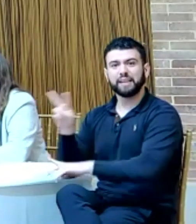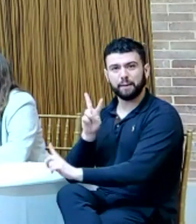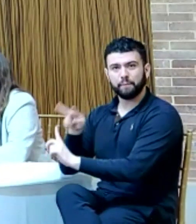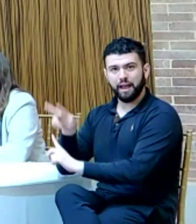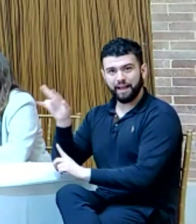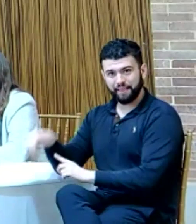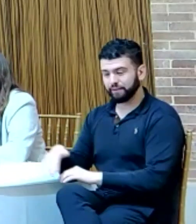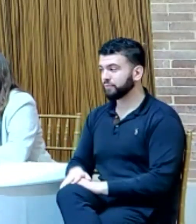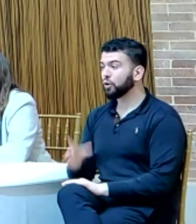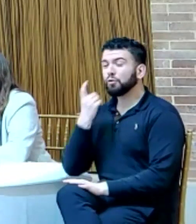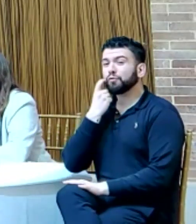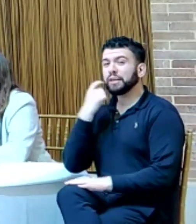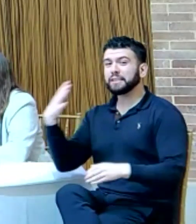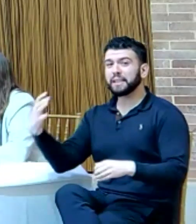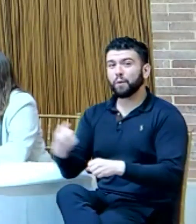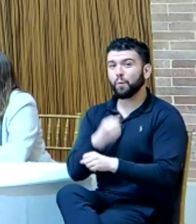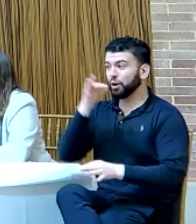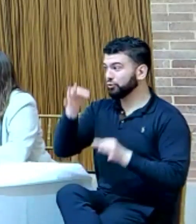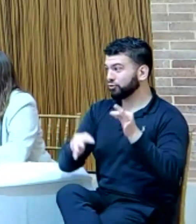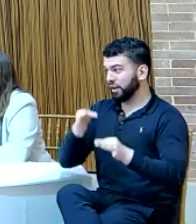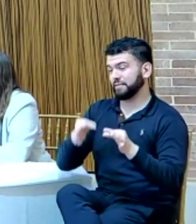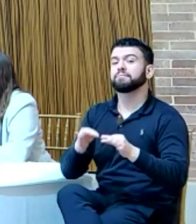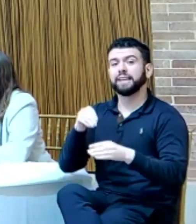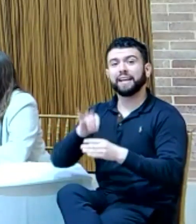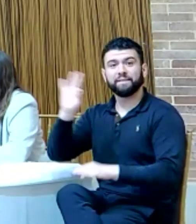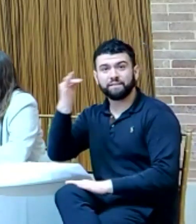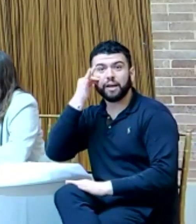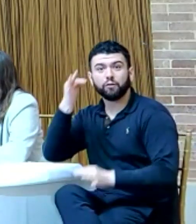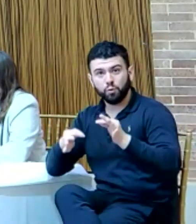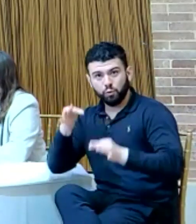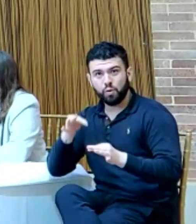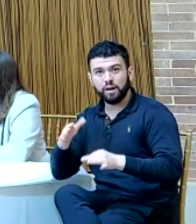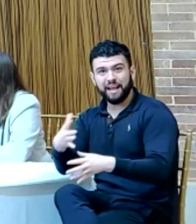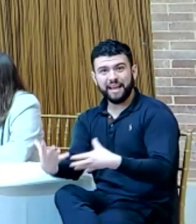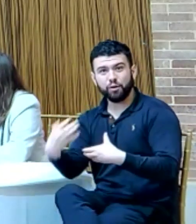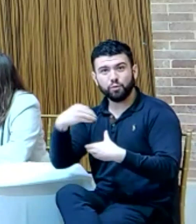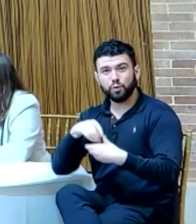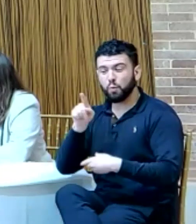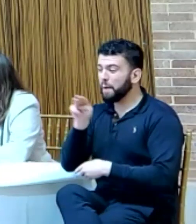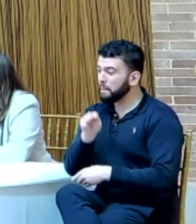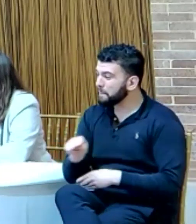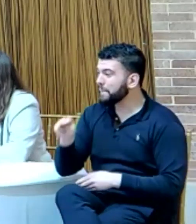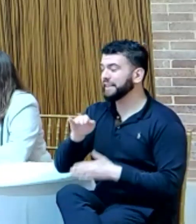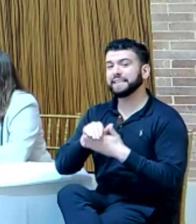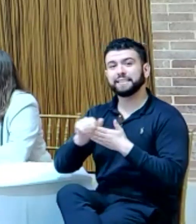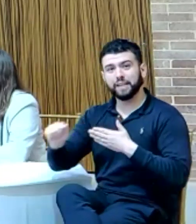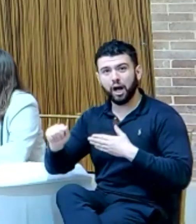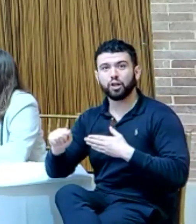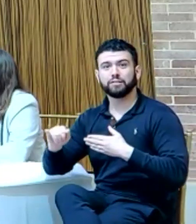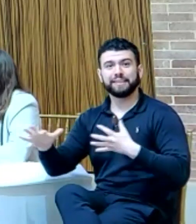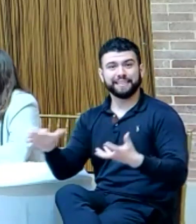won a trial in federal court including a million punitive damages award